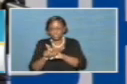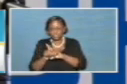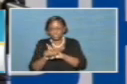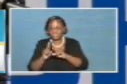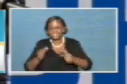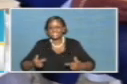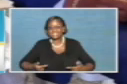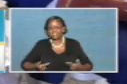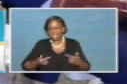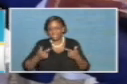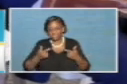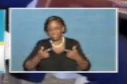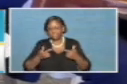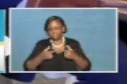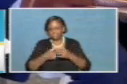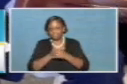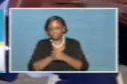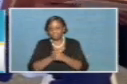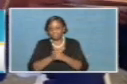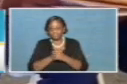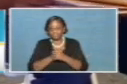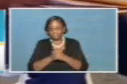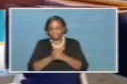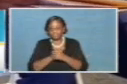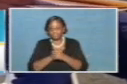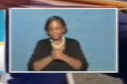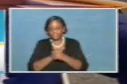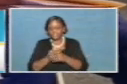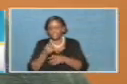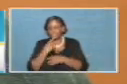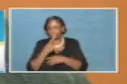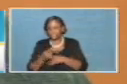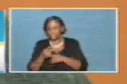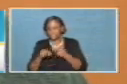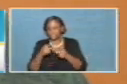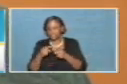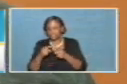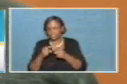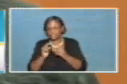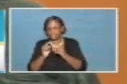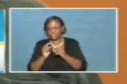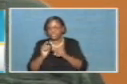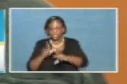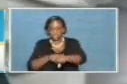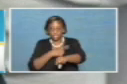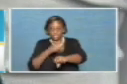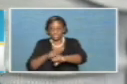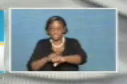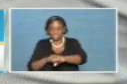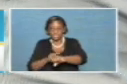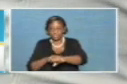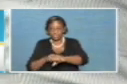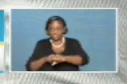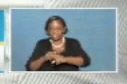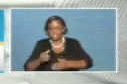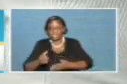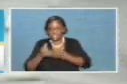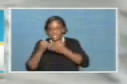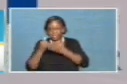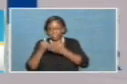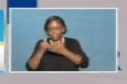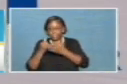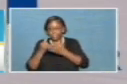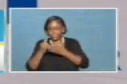survival. The future linesmen are also expected to ensure the long-term sustainability of BPL by filling critical human resource